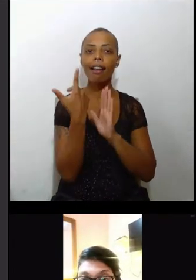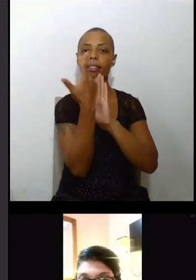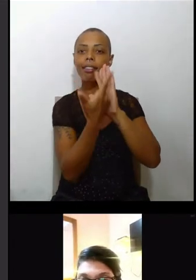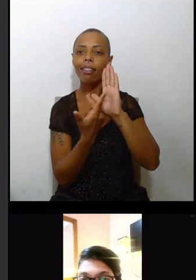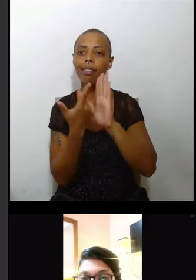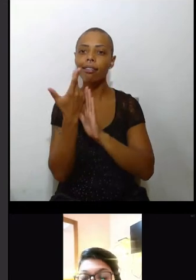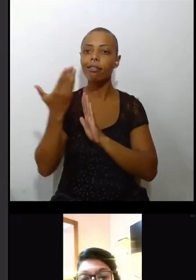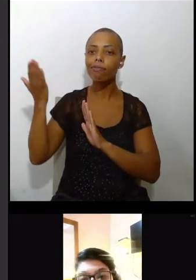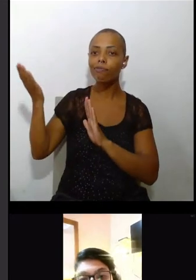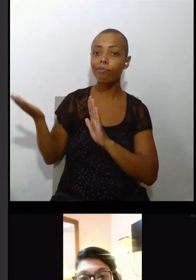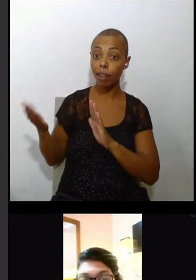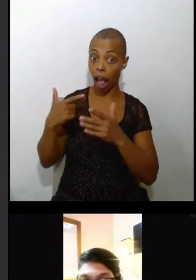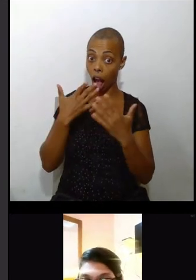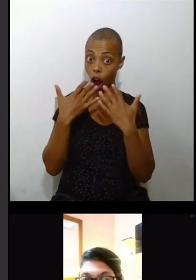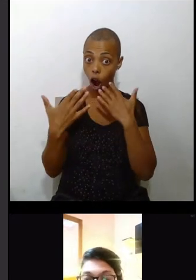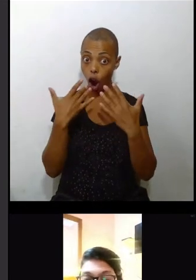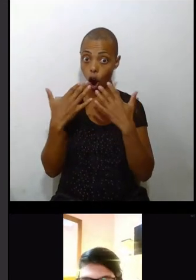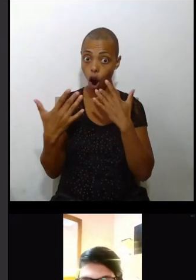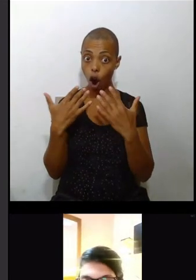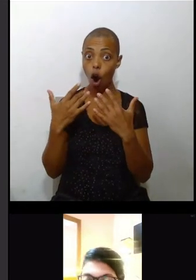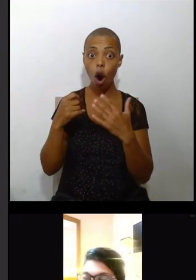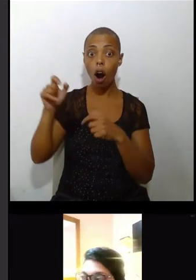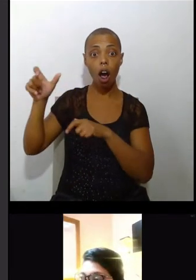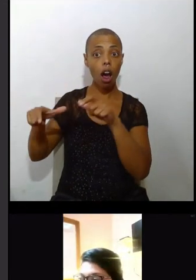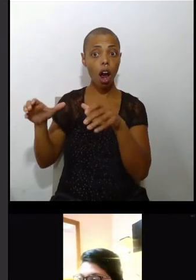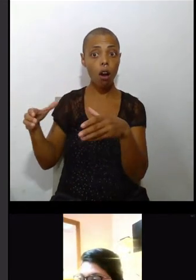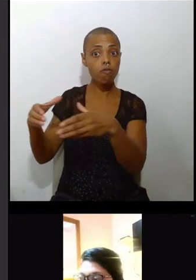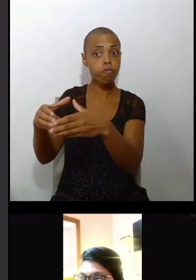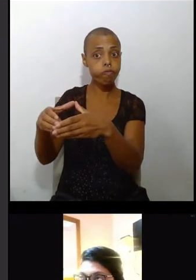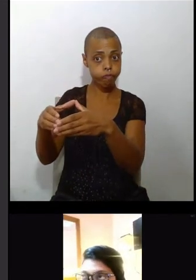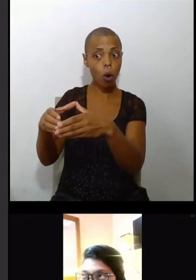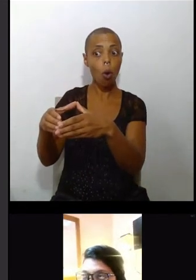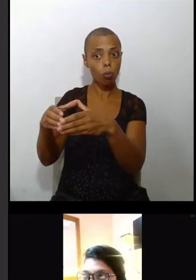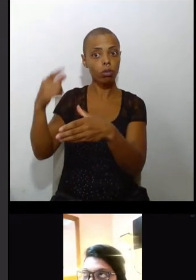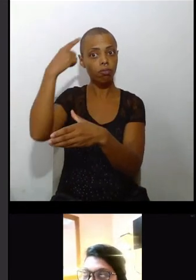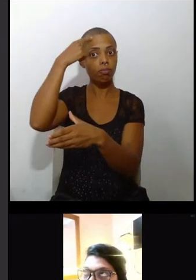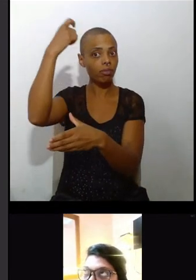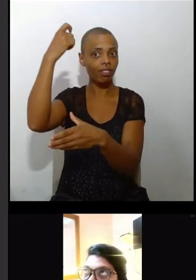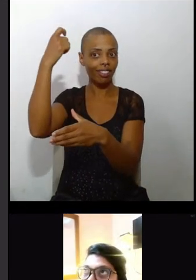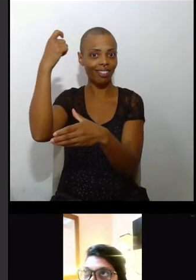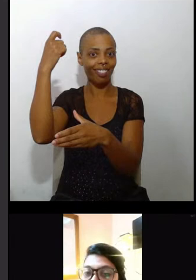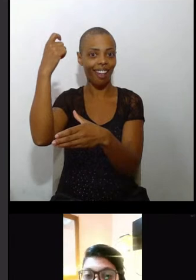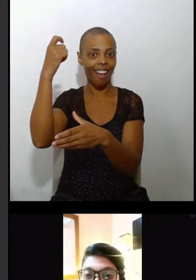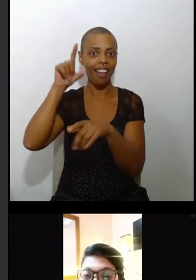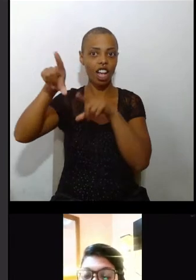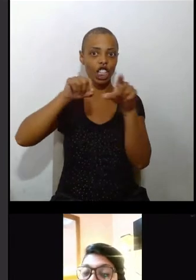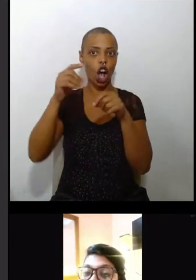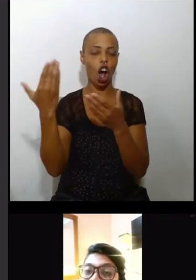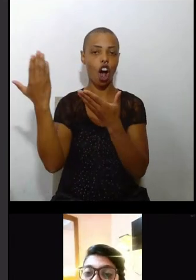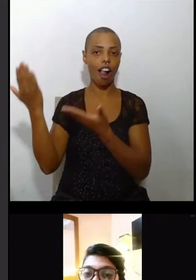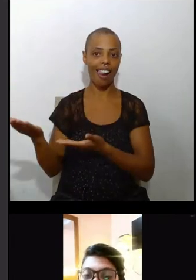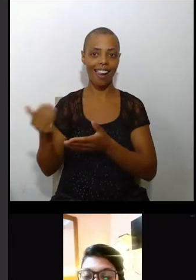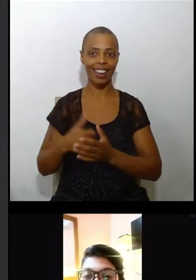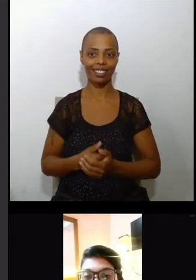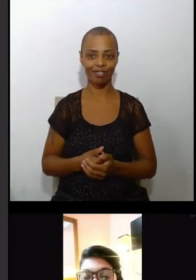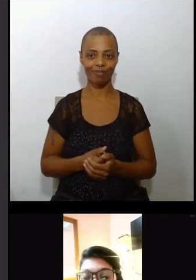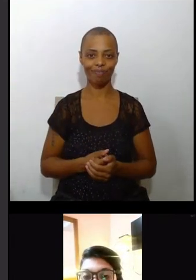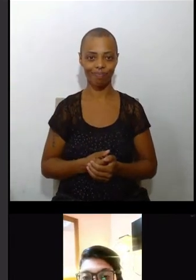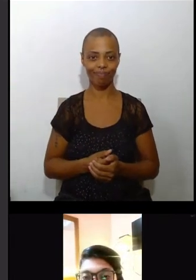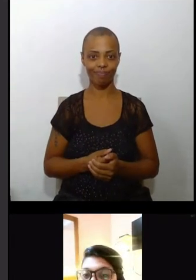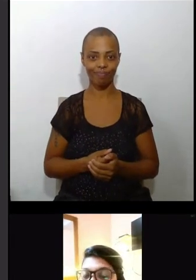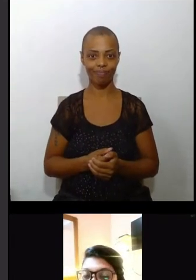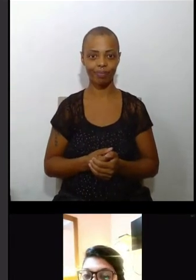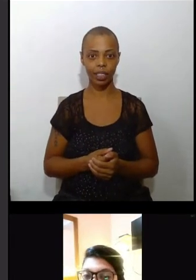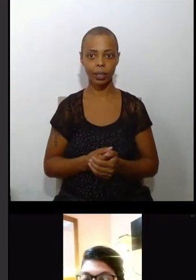and their lives uh they are a big uh uh how do I say they are a big part of creating this